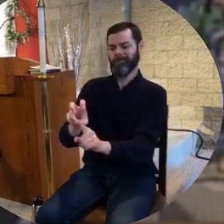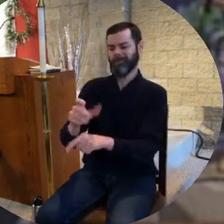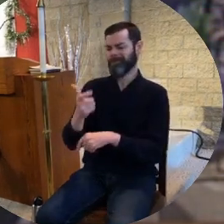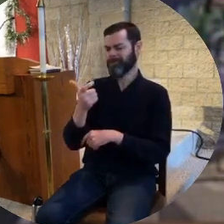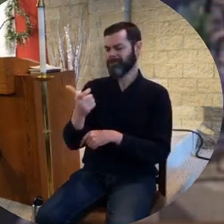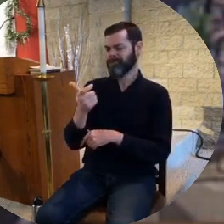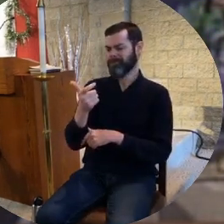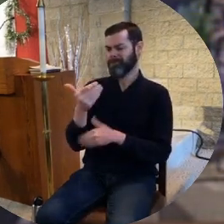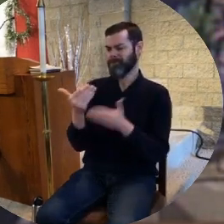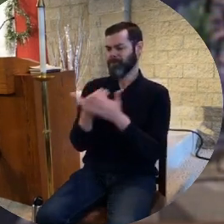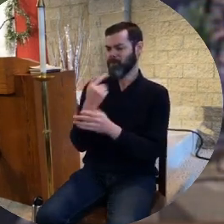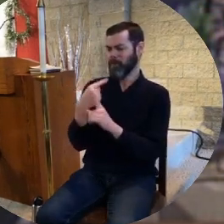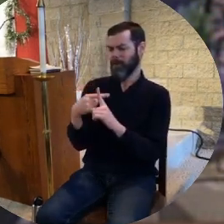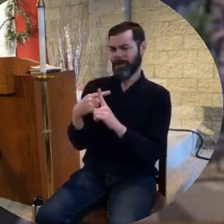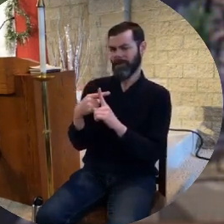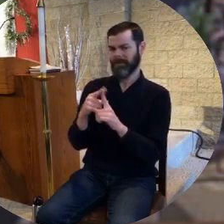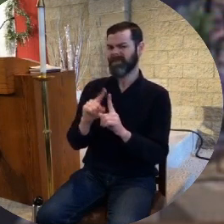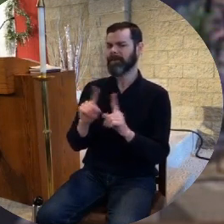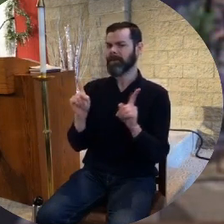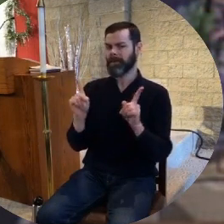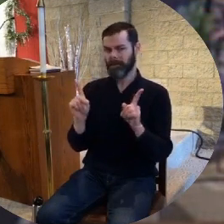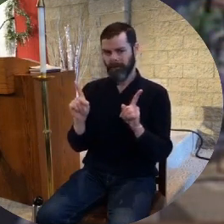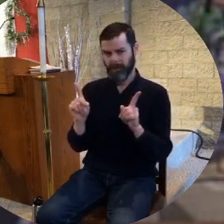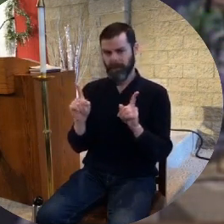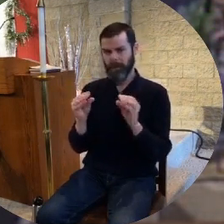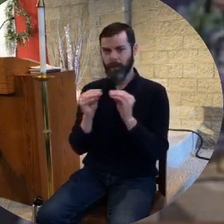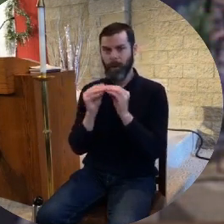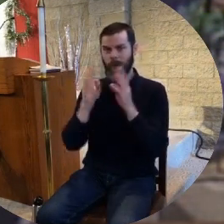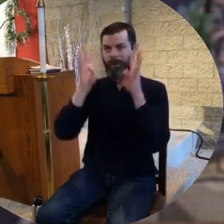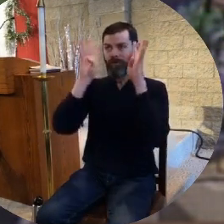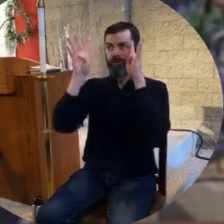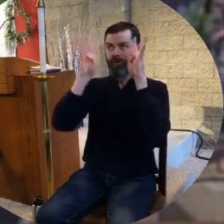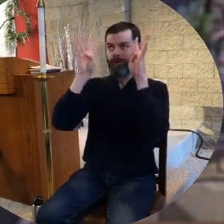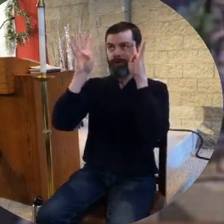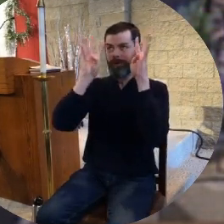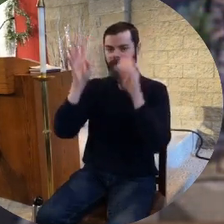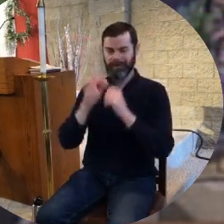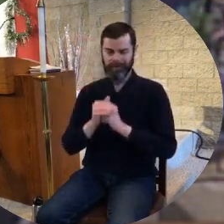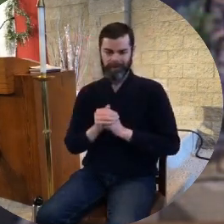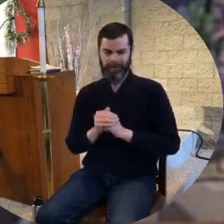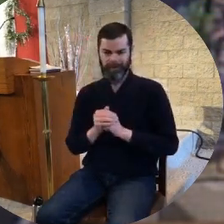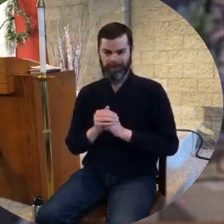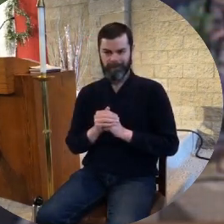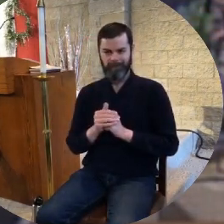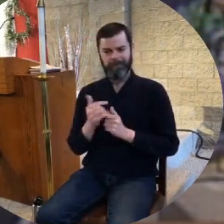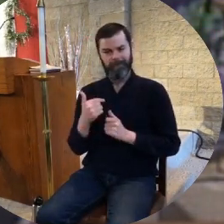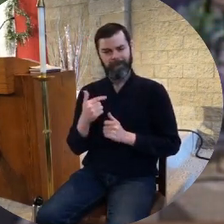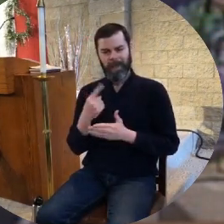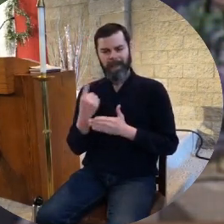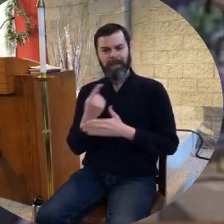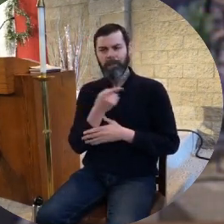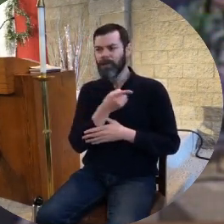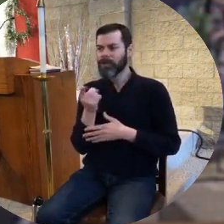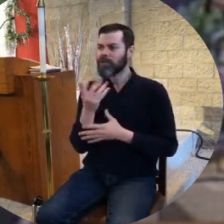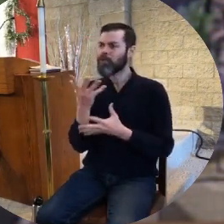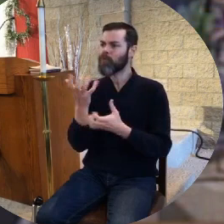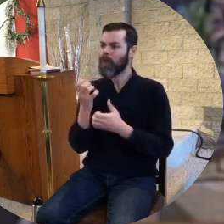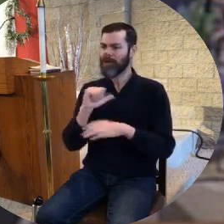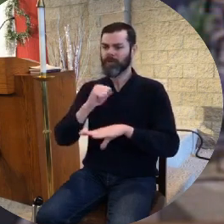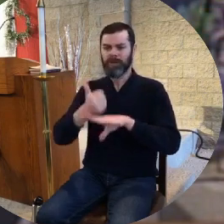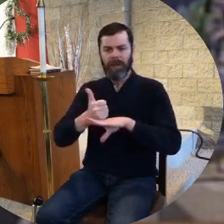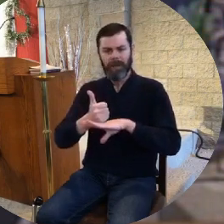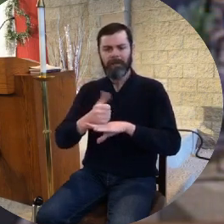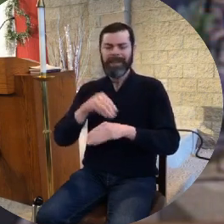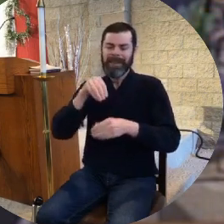something different. Think of something that's creative. Think of something that you want to create in your own